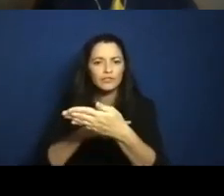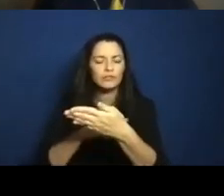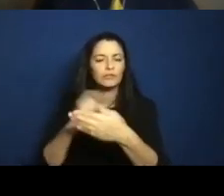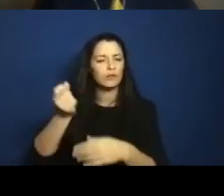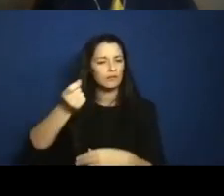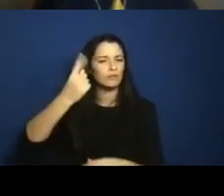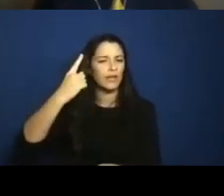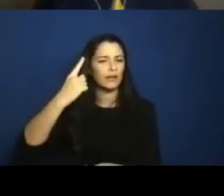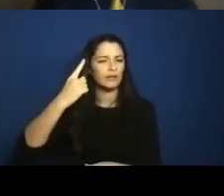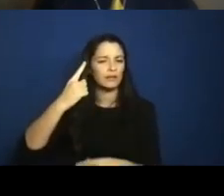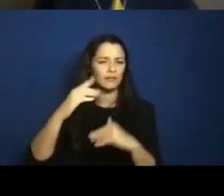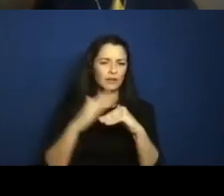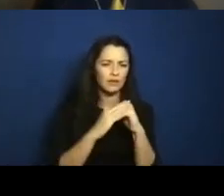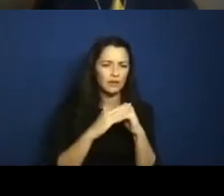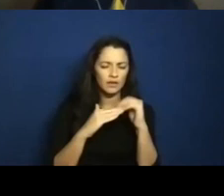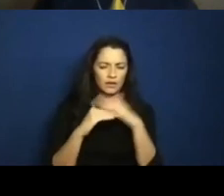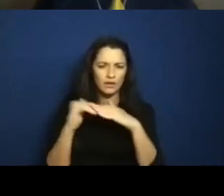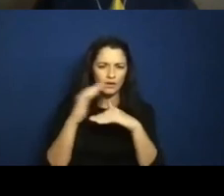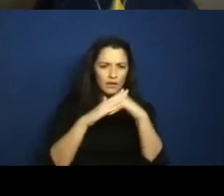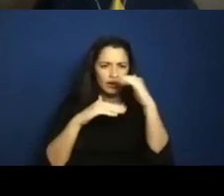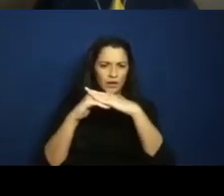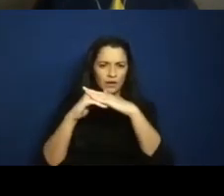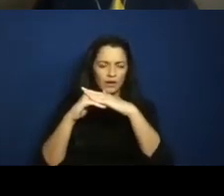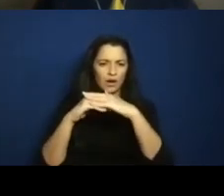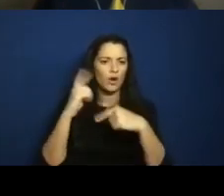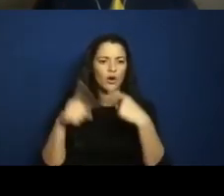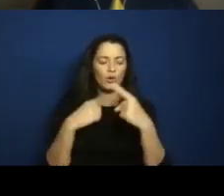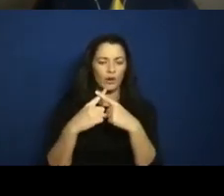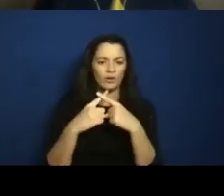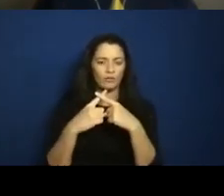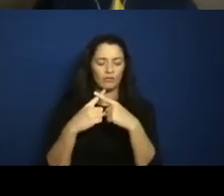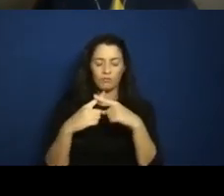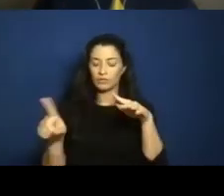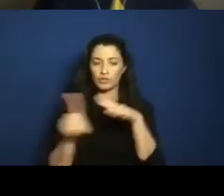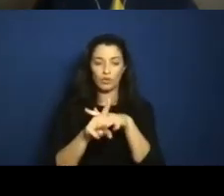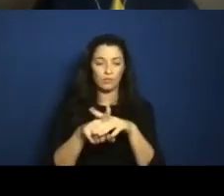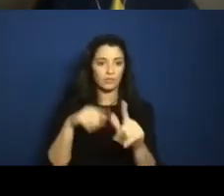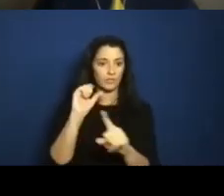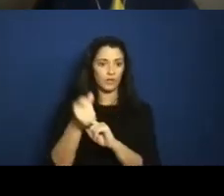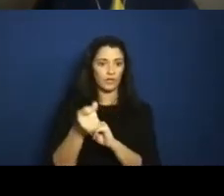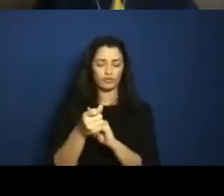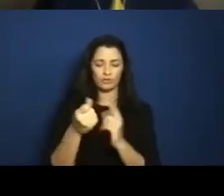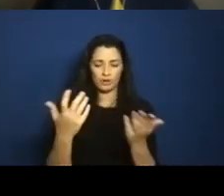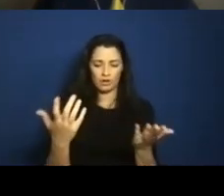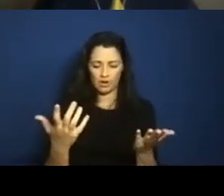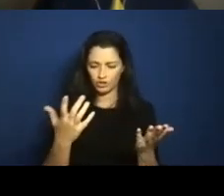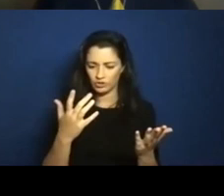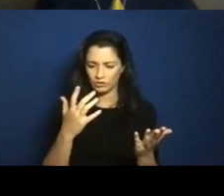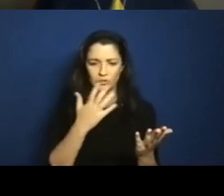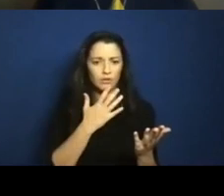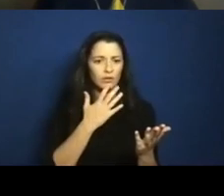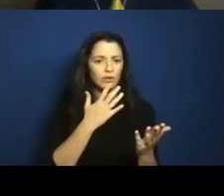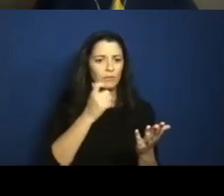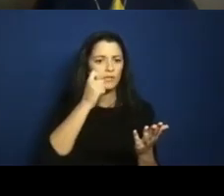of the layers that are dealt with when you find yourself in a situation where merely because of the color of your skin, that there